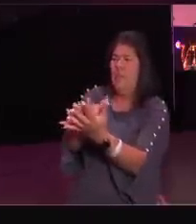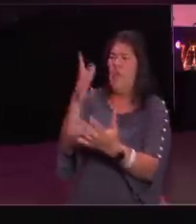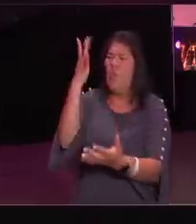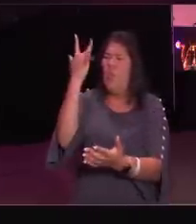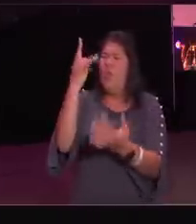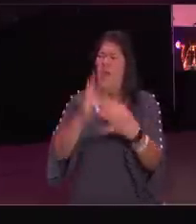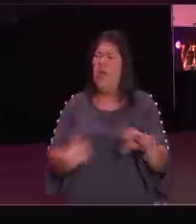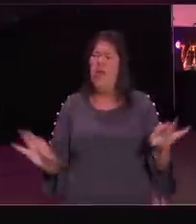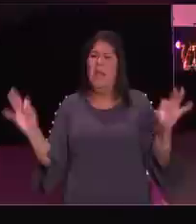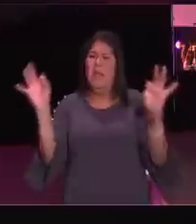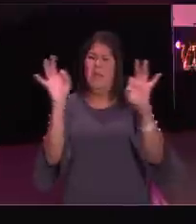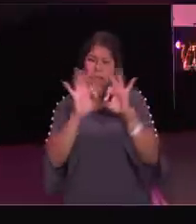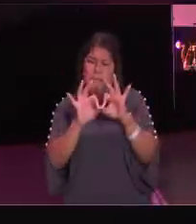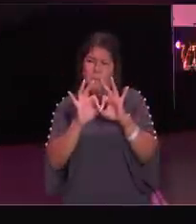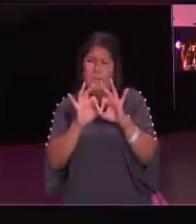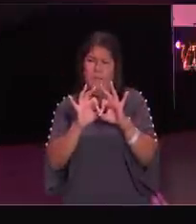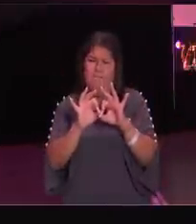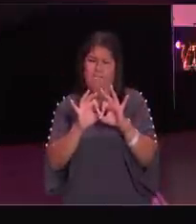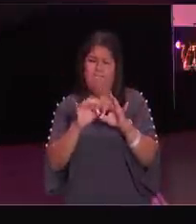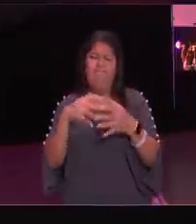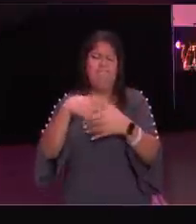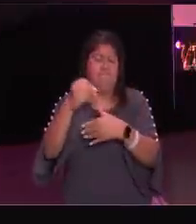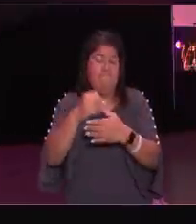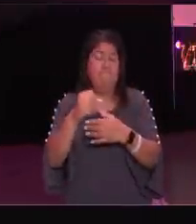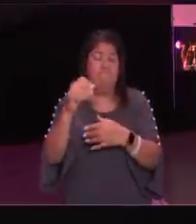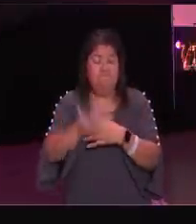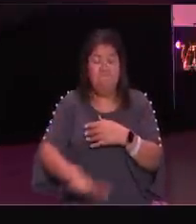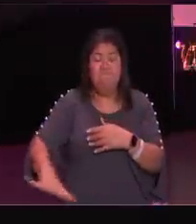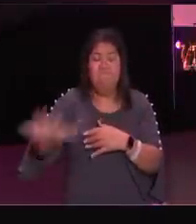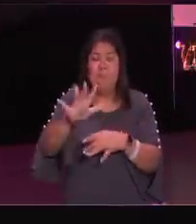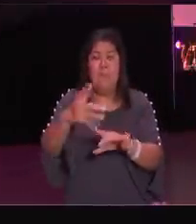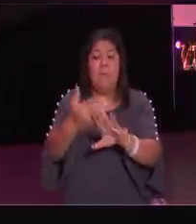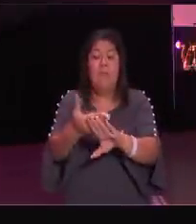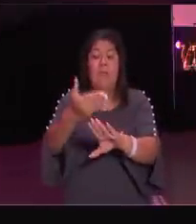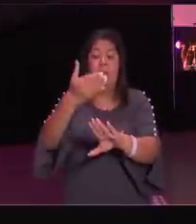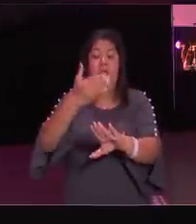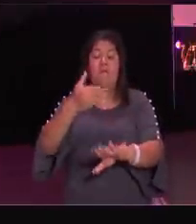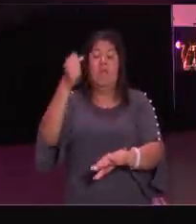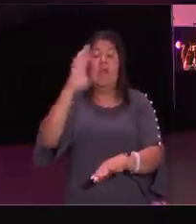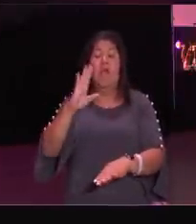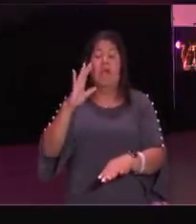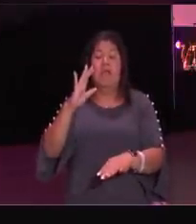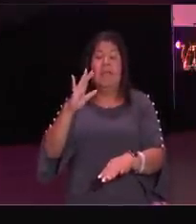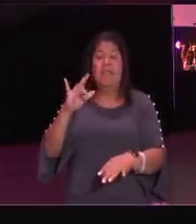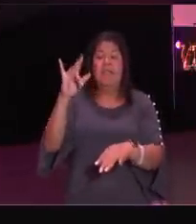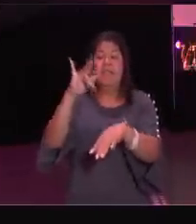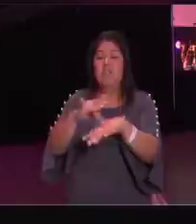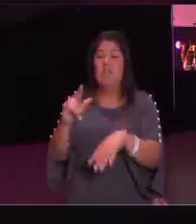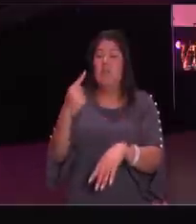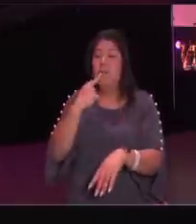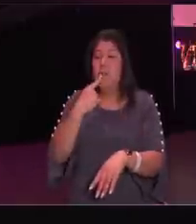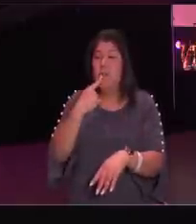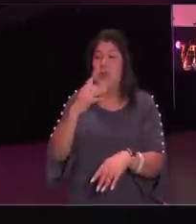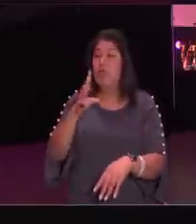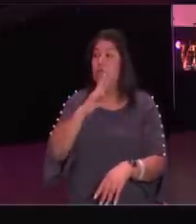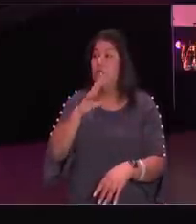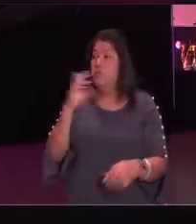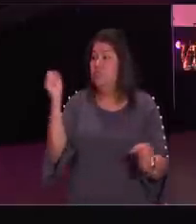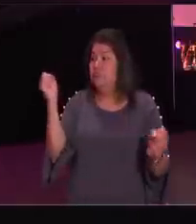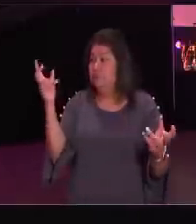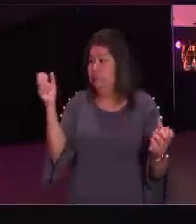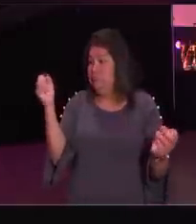is that important? Because you can go to the field. Before you do that, God needs to touch your mouth so that you can speak.